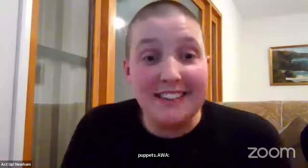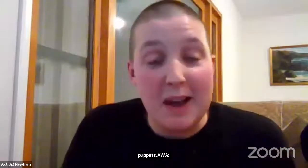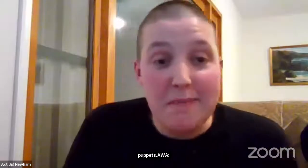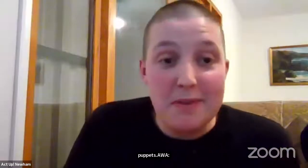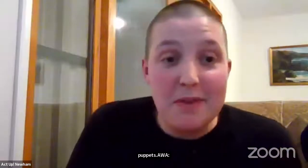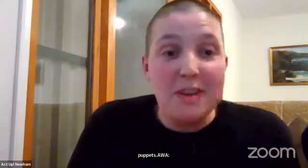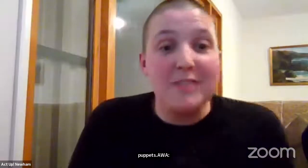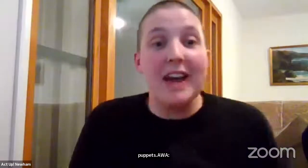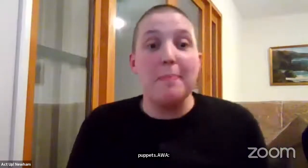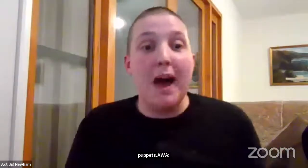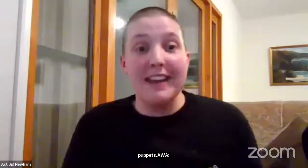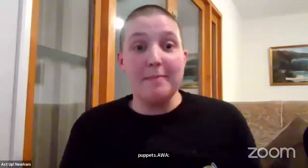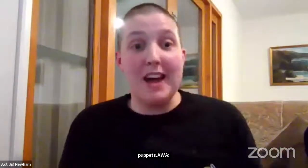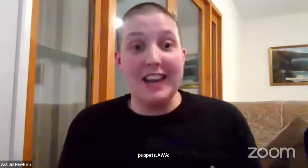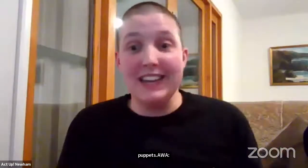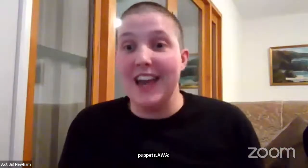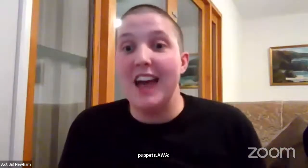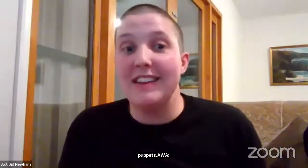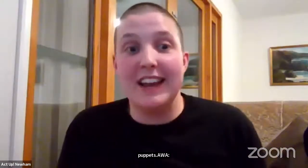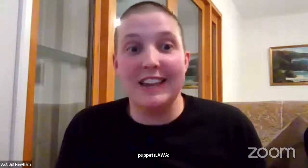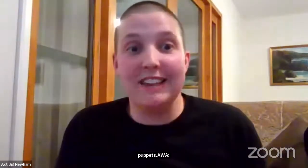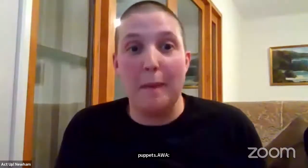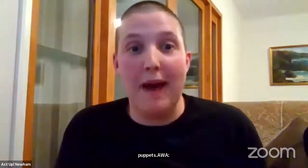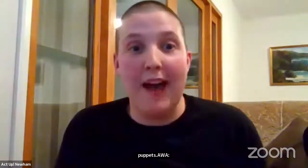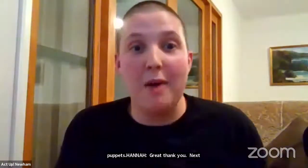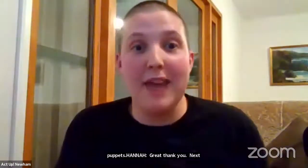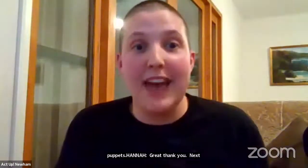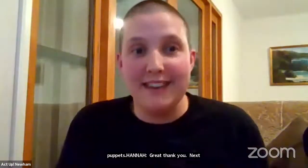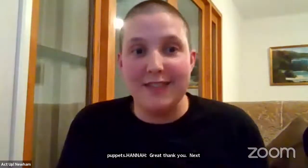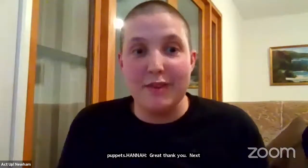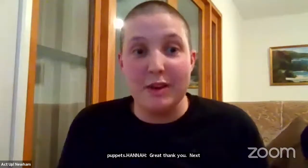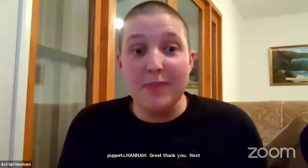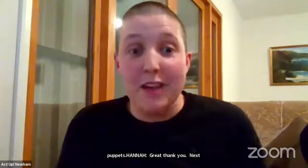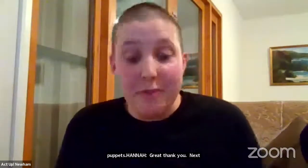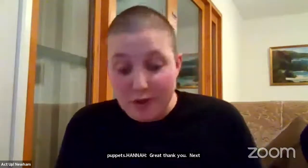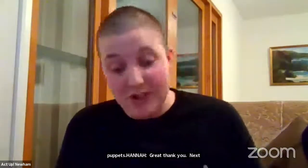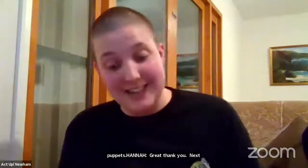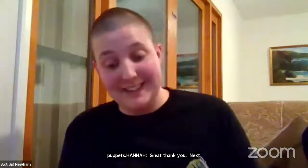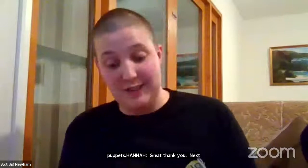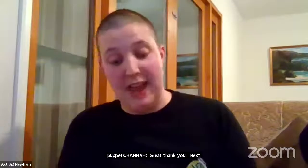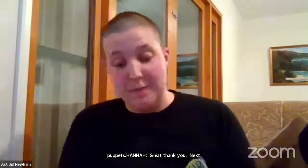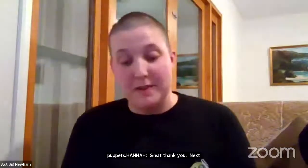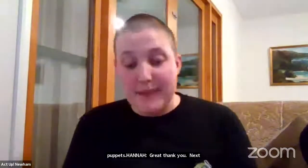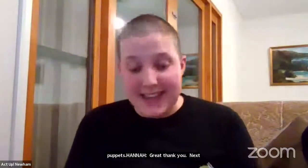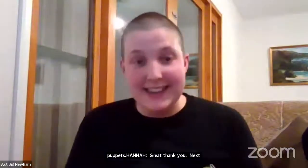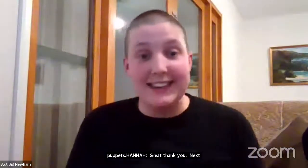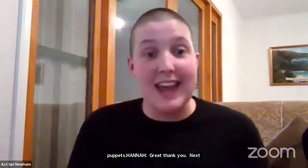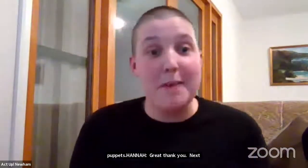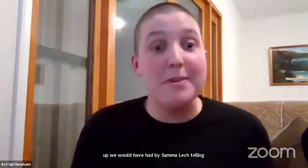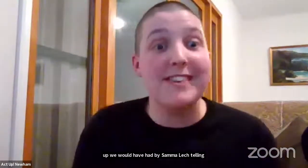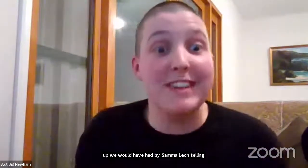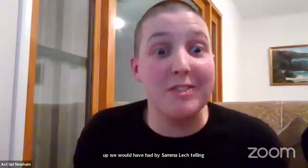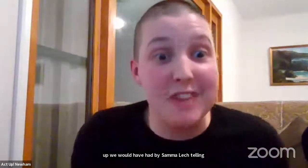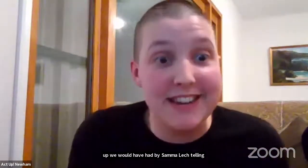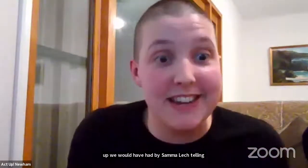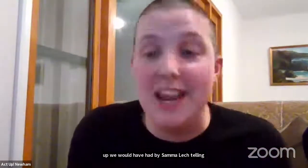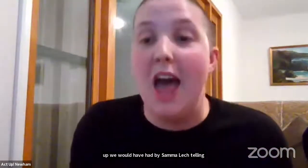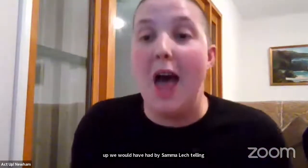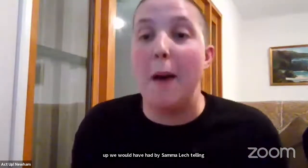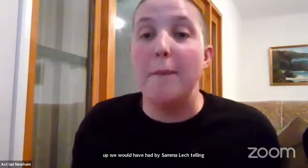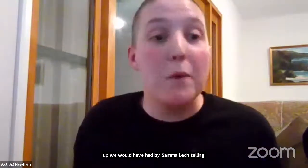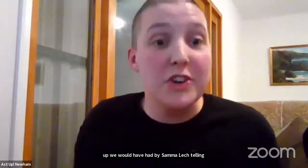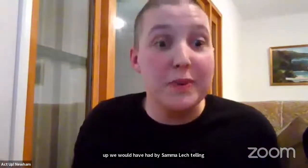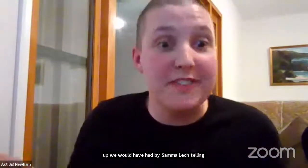So next up, we would have had Paiza Malik telling us about how we edited the film. Unfortunately, she's not able to be here today, but she has